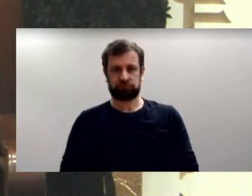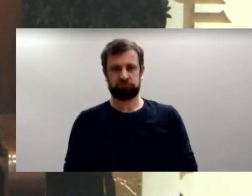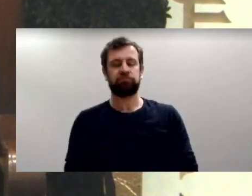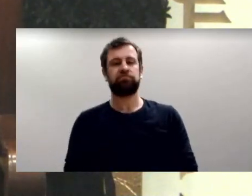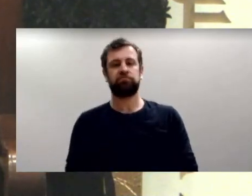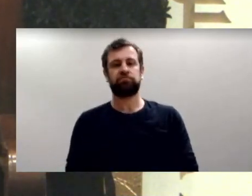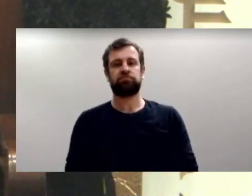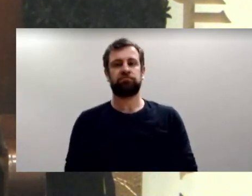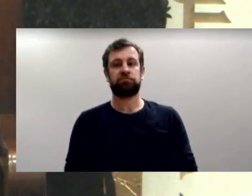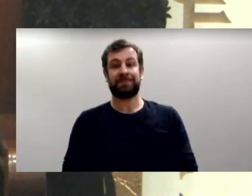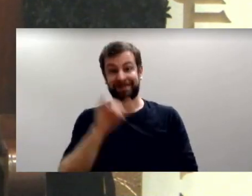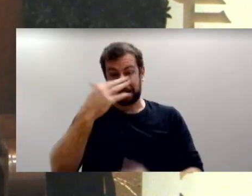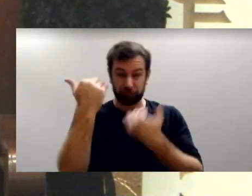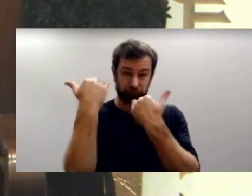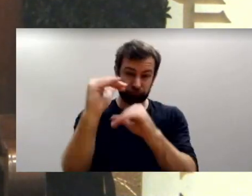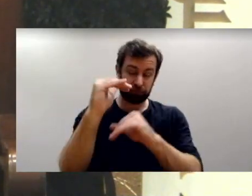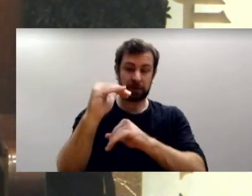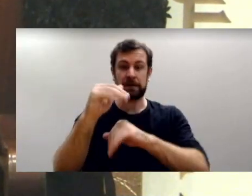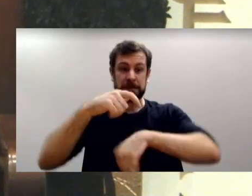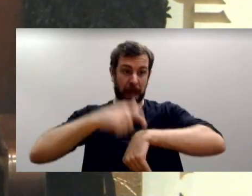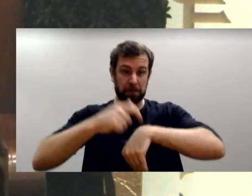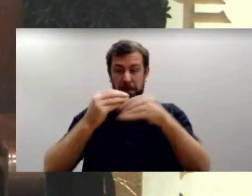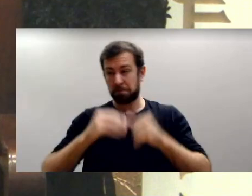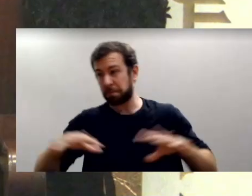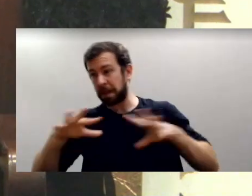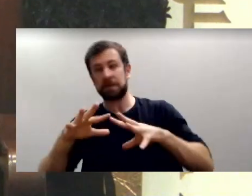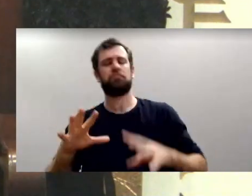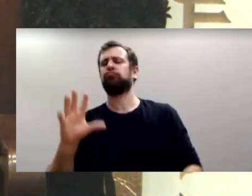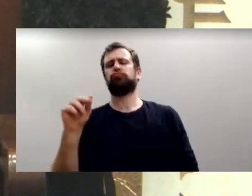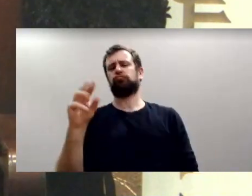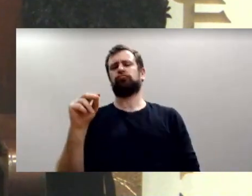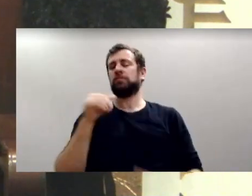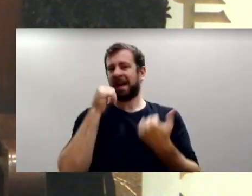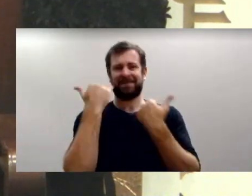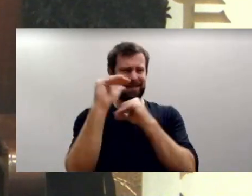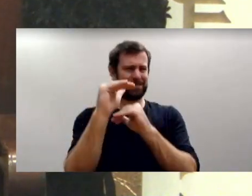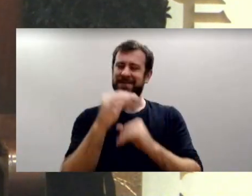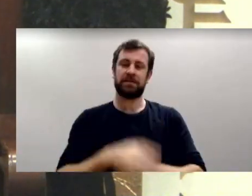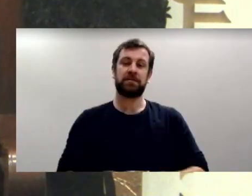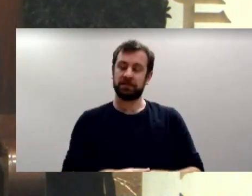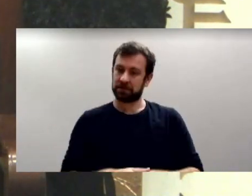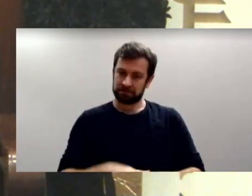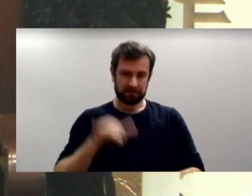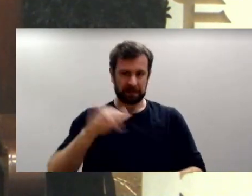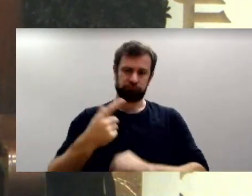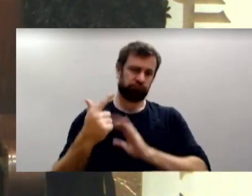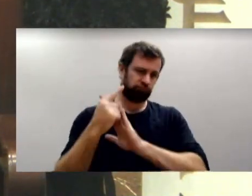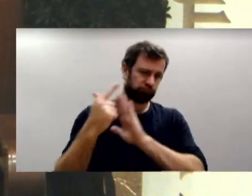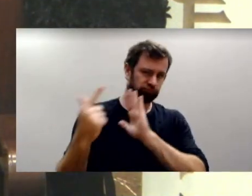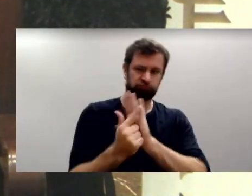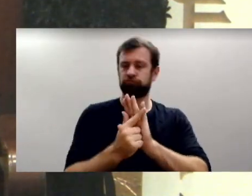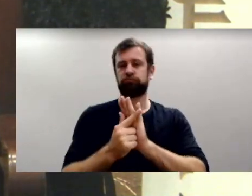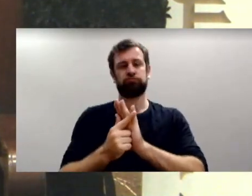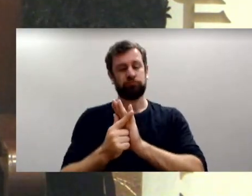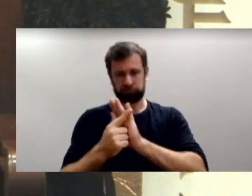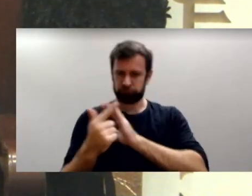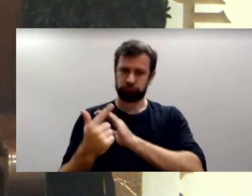not restricted by time and space. This is wajib as long as this dunya would be there.